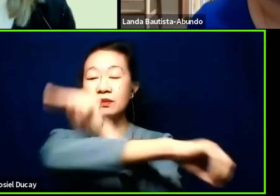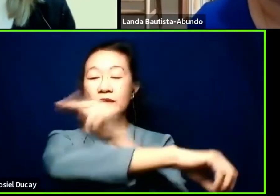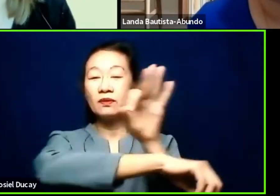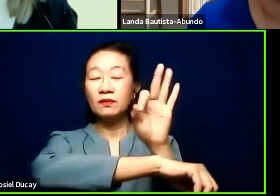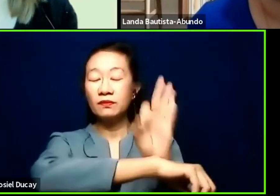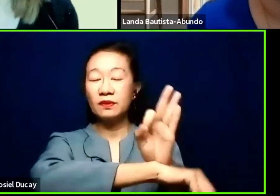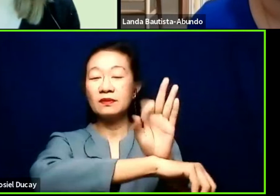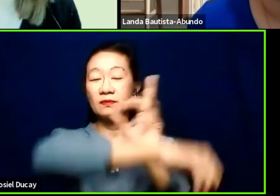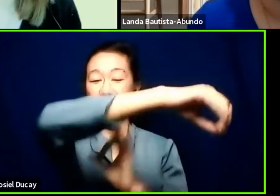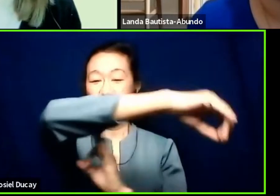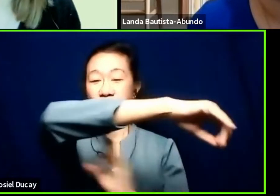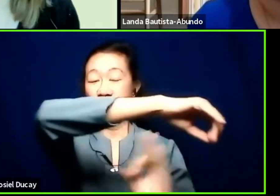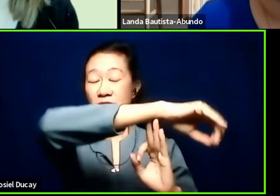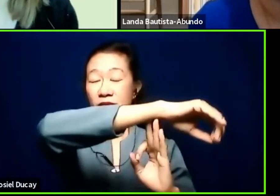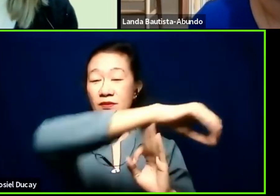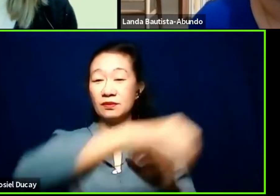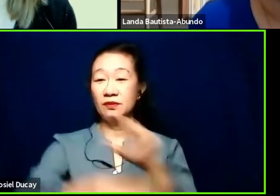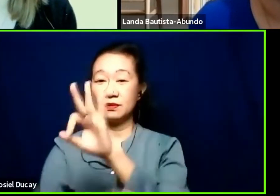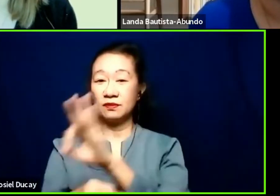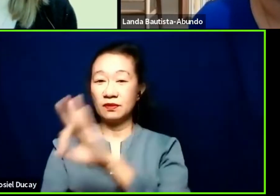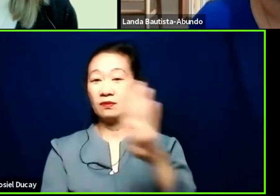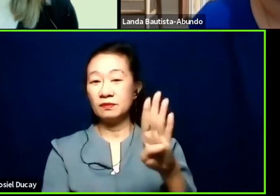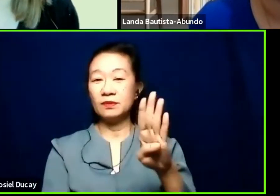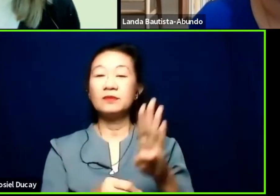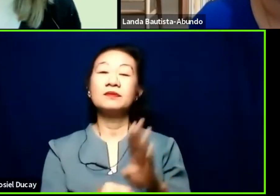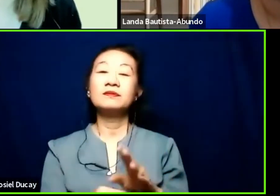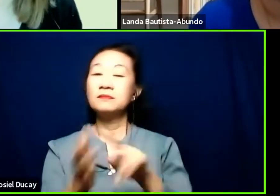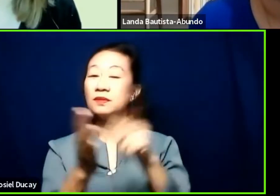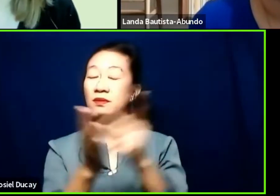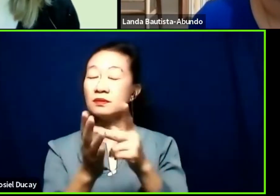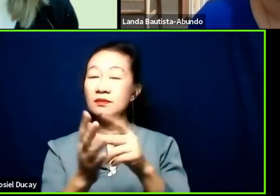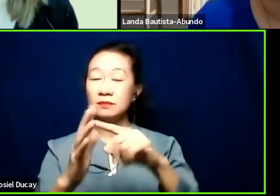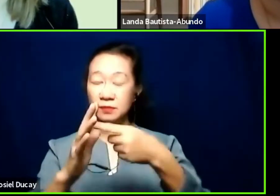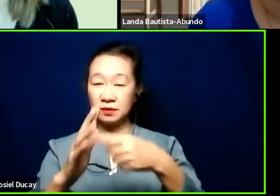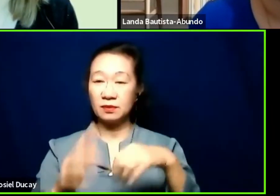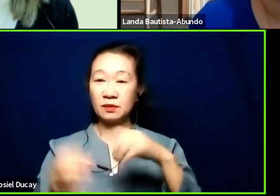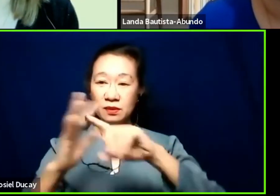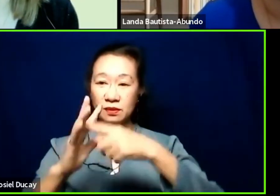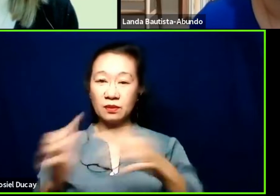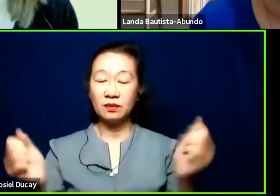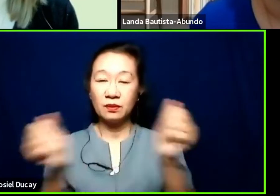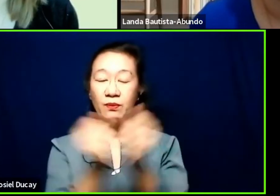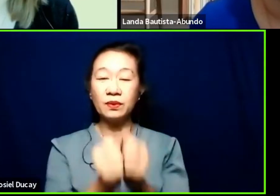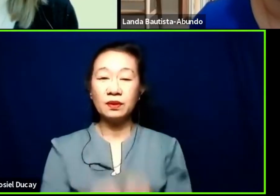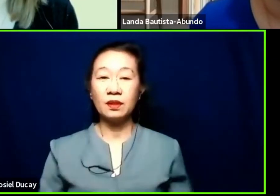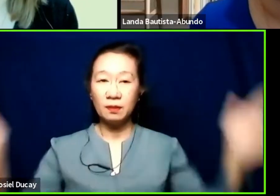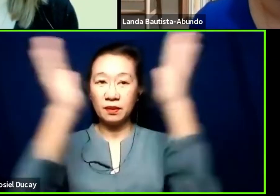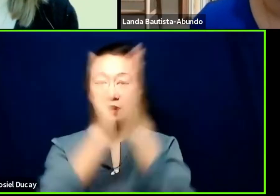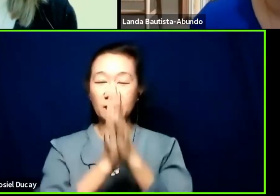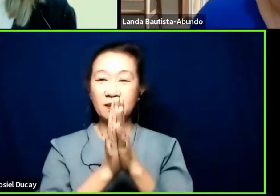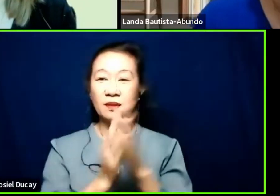Facebook page. So, to formally start this webinar, we'll start po with a prayer. Miss